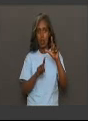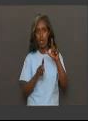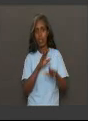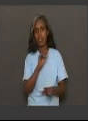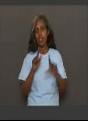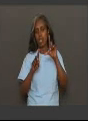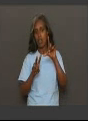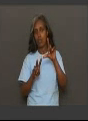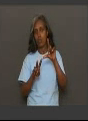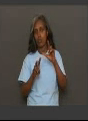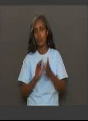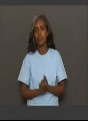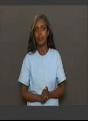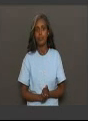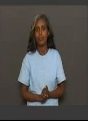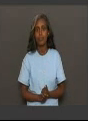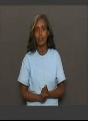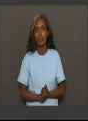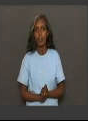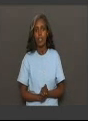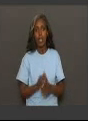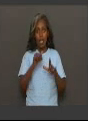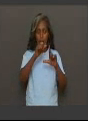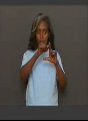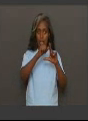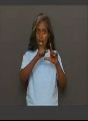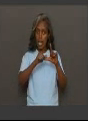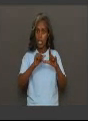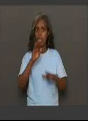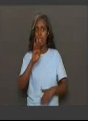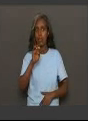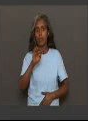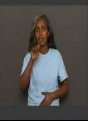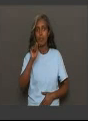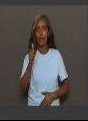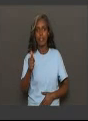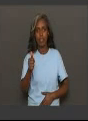and L2, is angle beta.